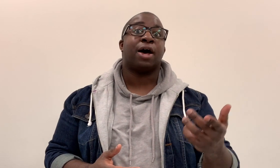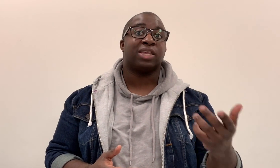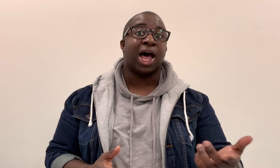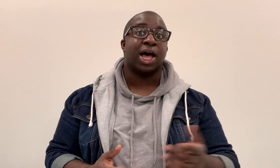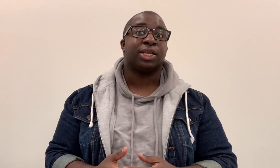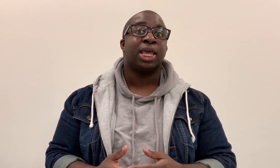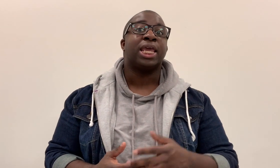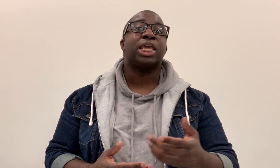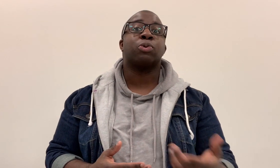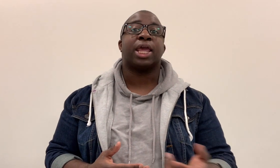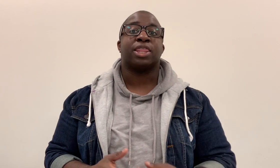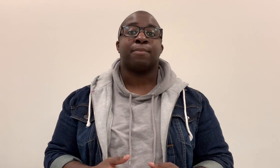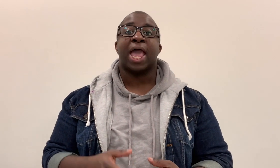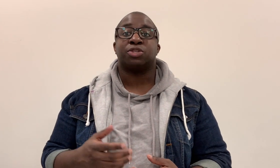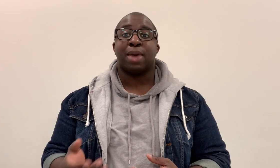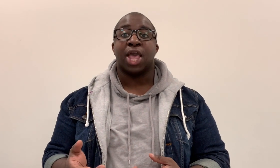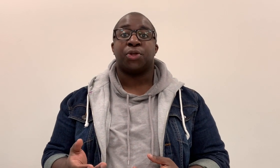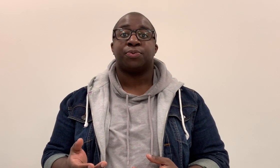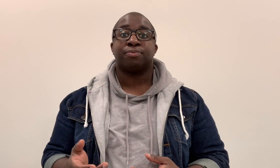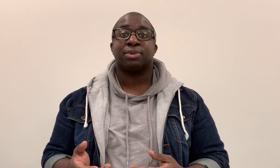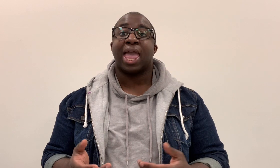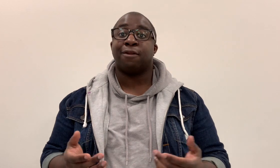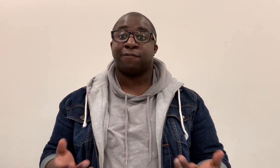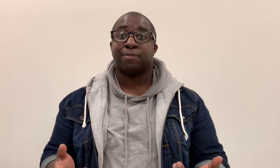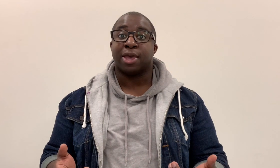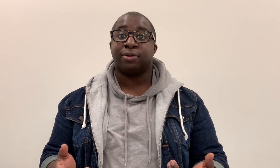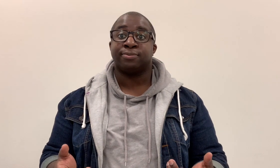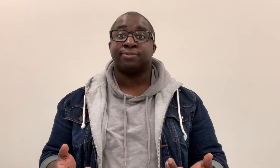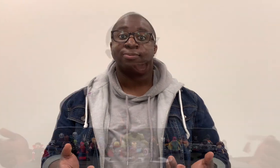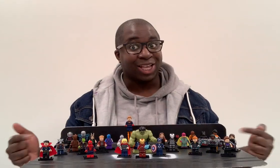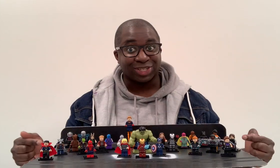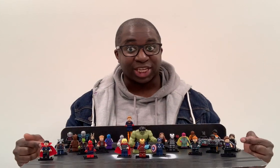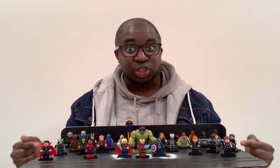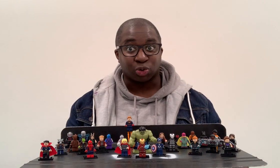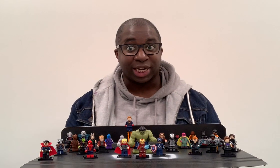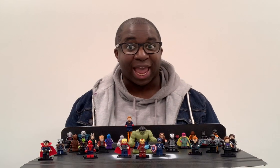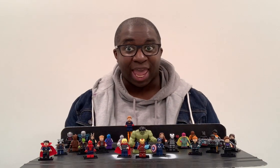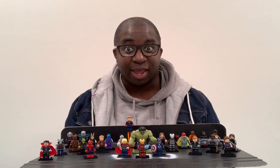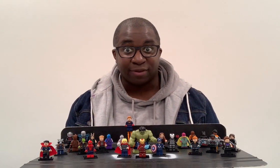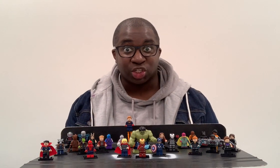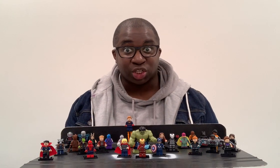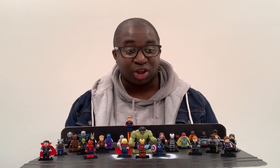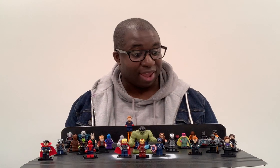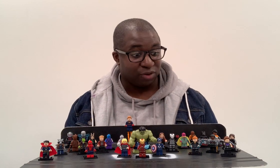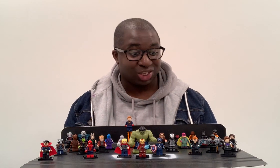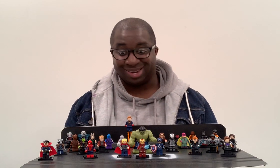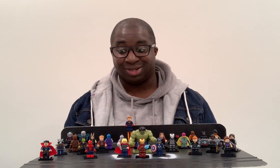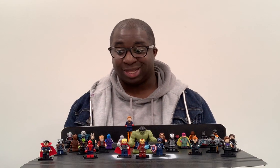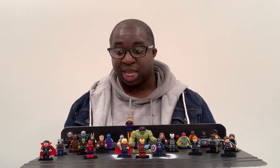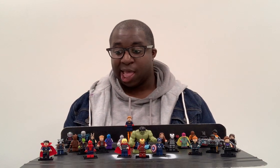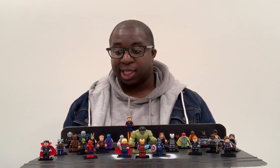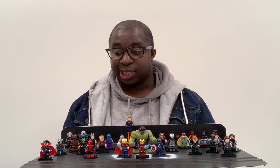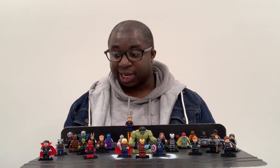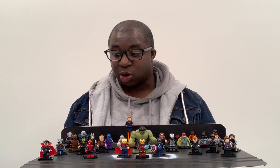likeness of God. He created them as male and female." As you can see on the screen, I have just about every